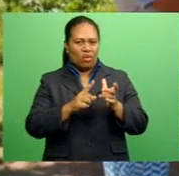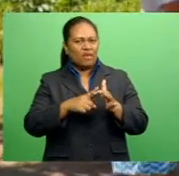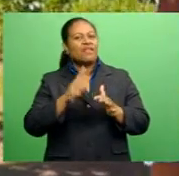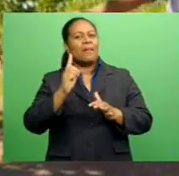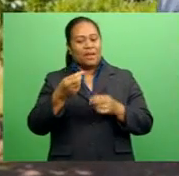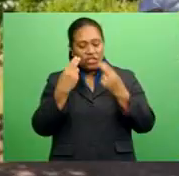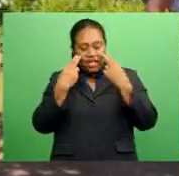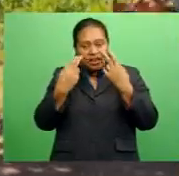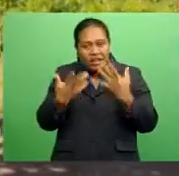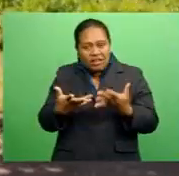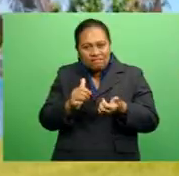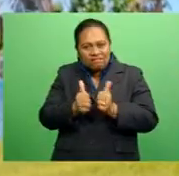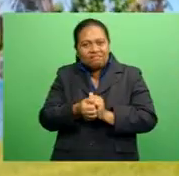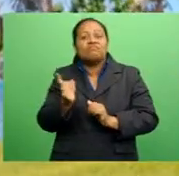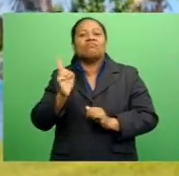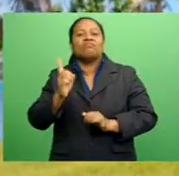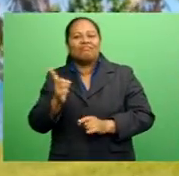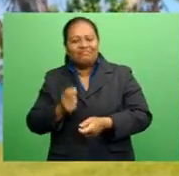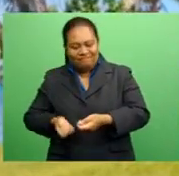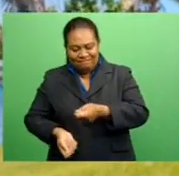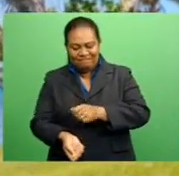natural sport.